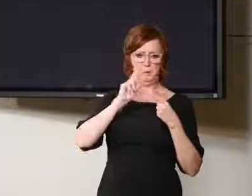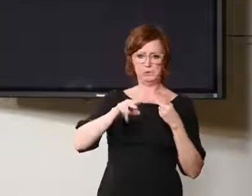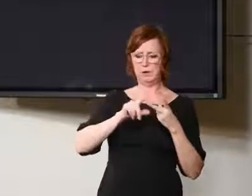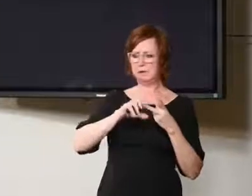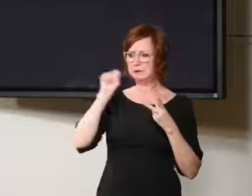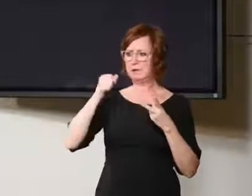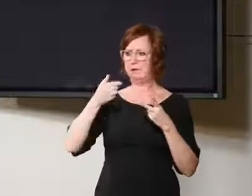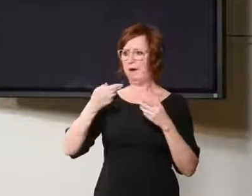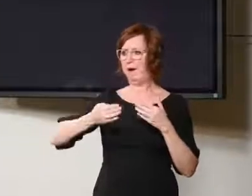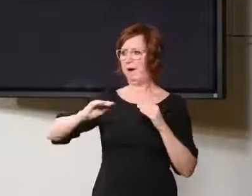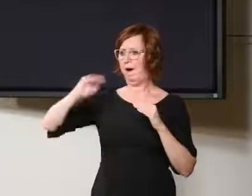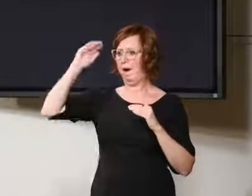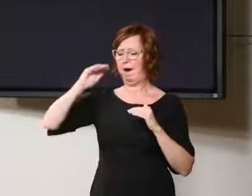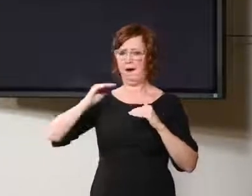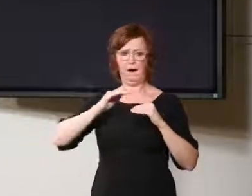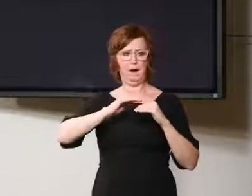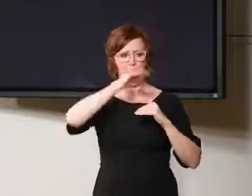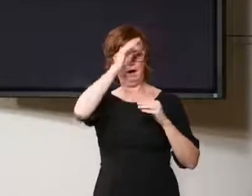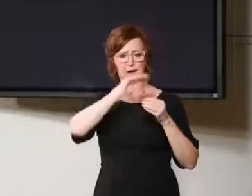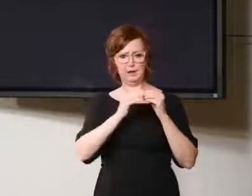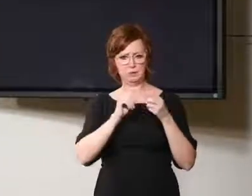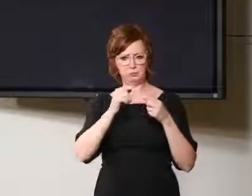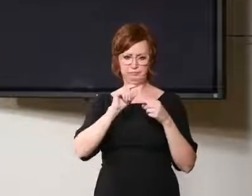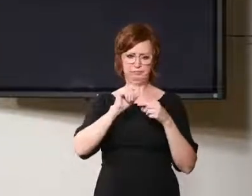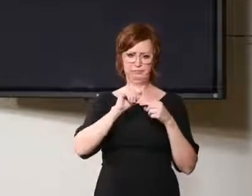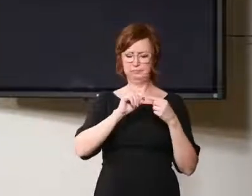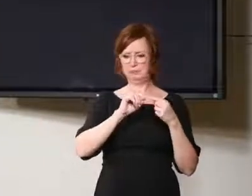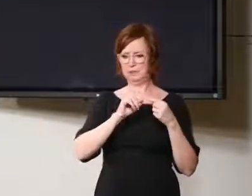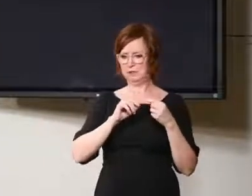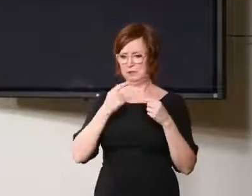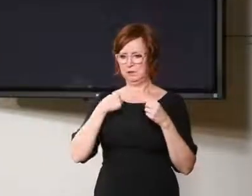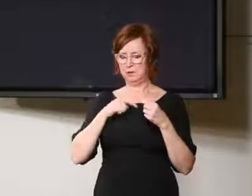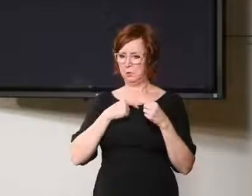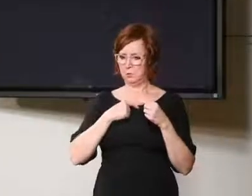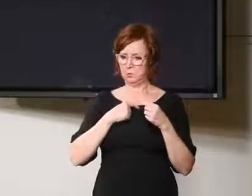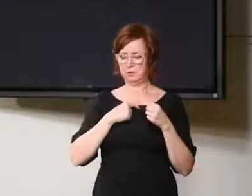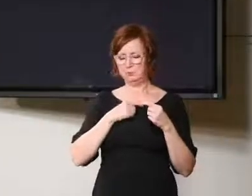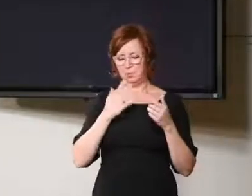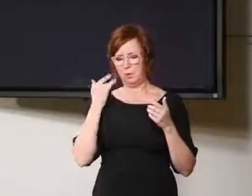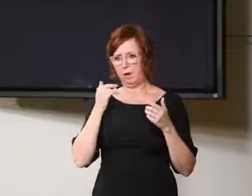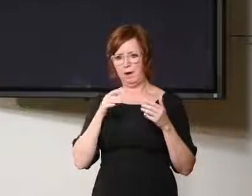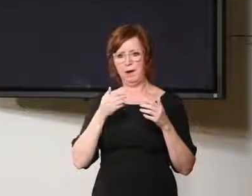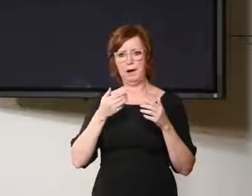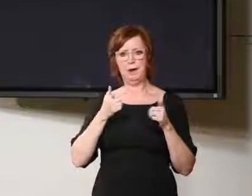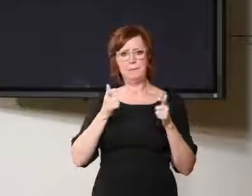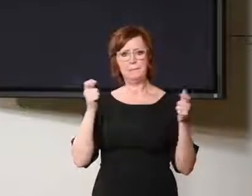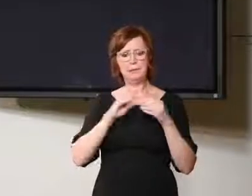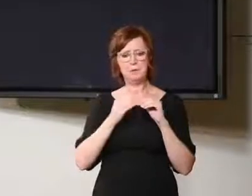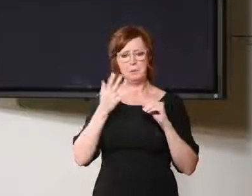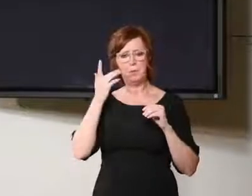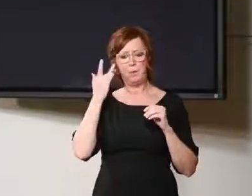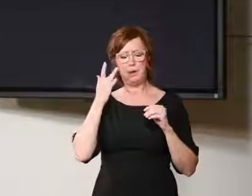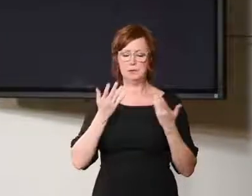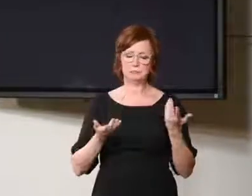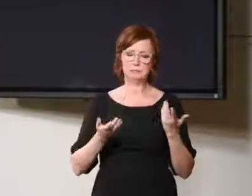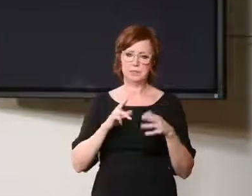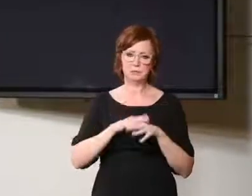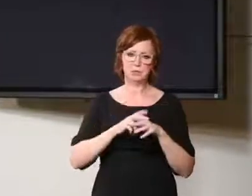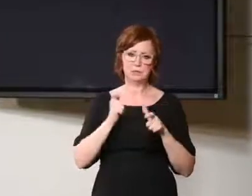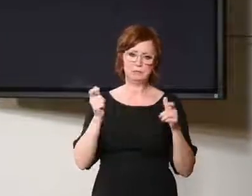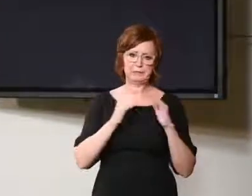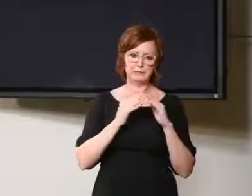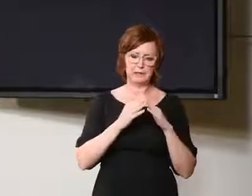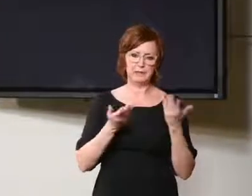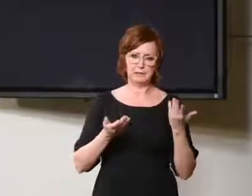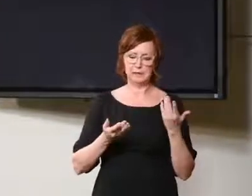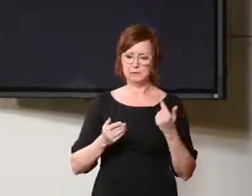rate by regions of Saskatchewan, we have COVID-19 test positive throughout. And I think it would be a fallacy for